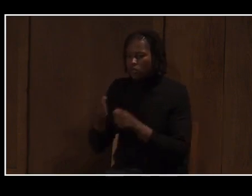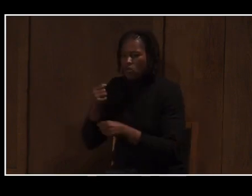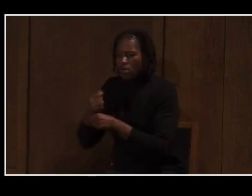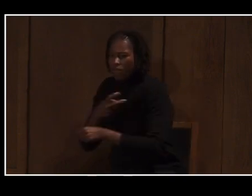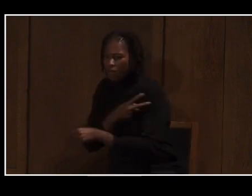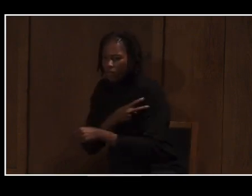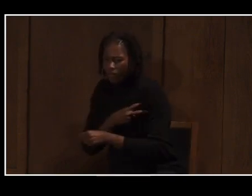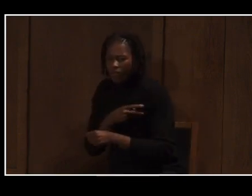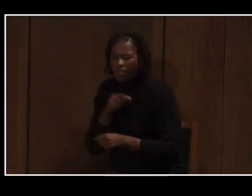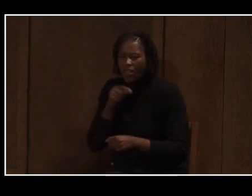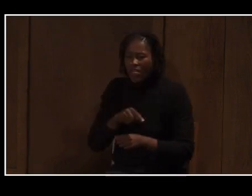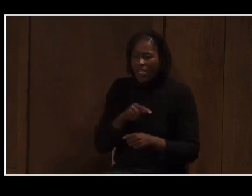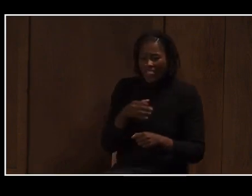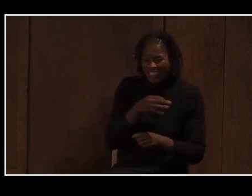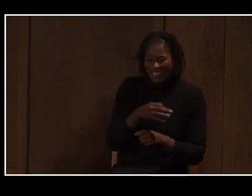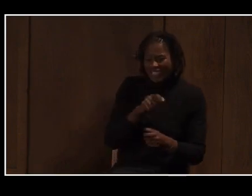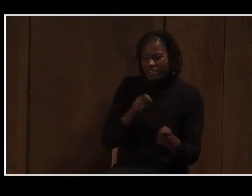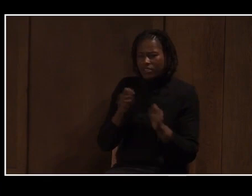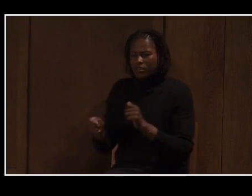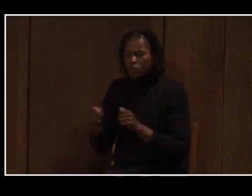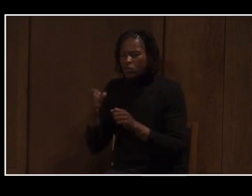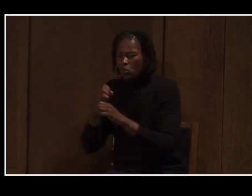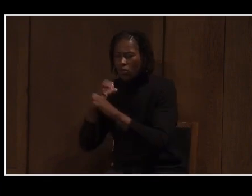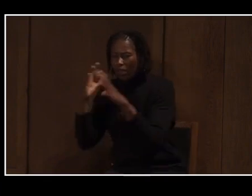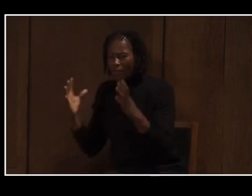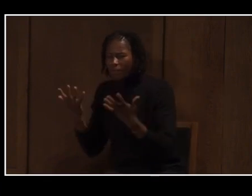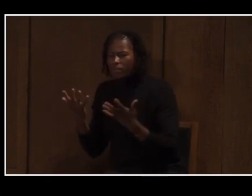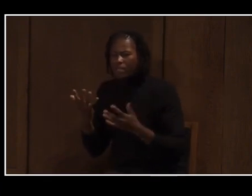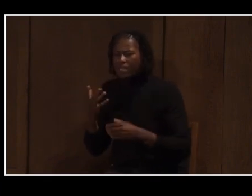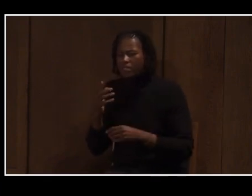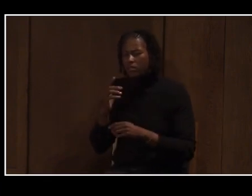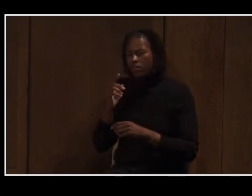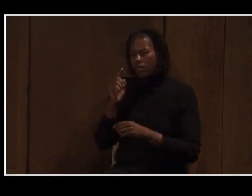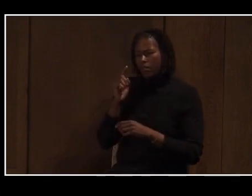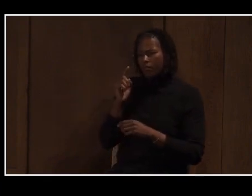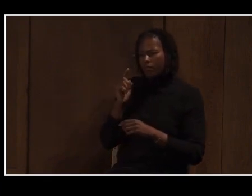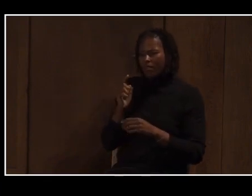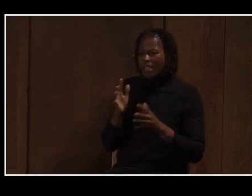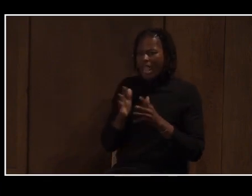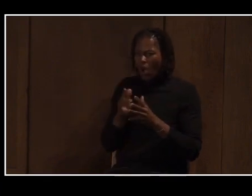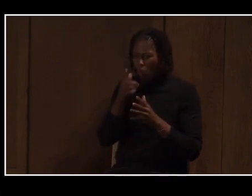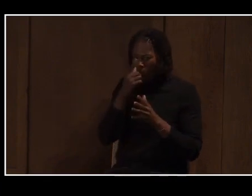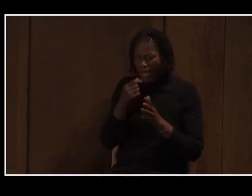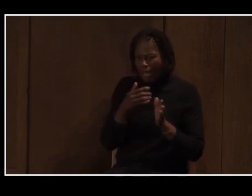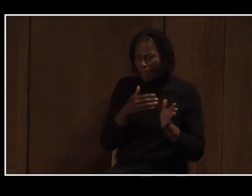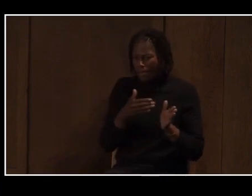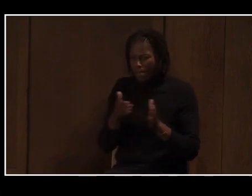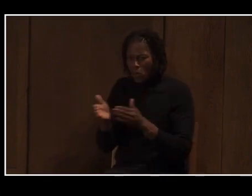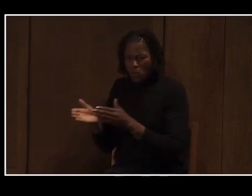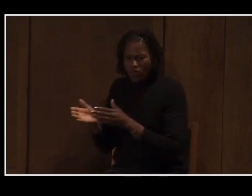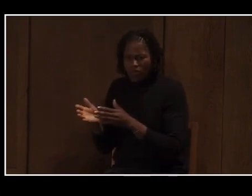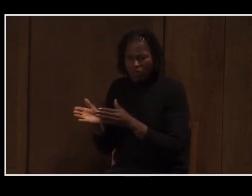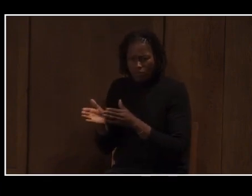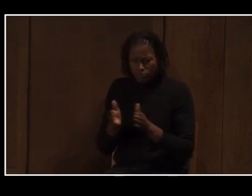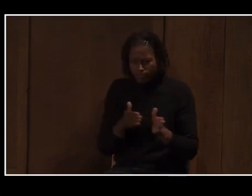this expansive idea that we can move across the micro and the macro.